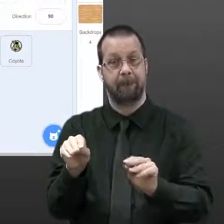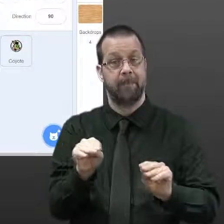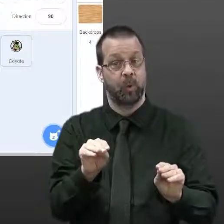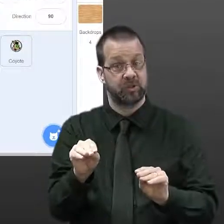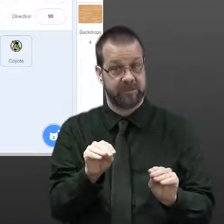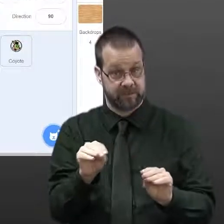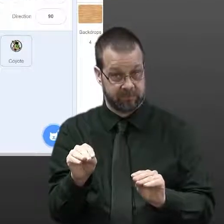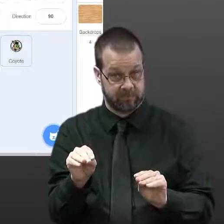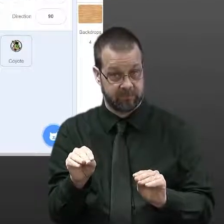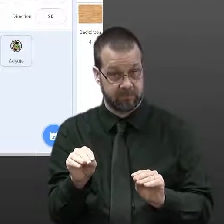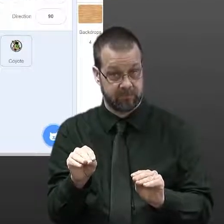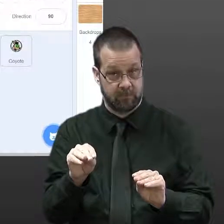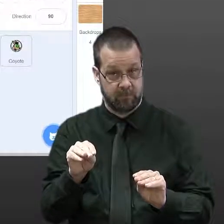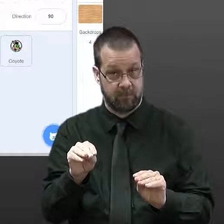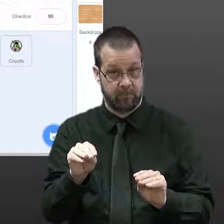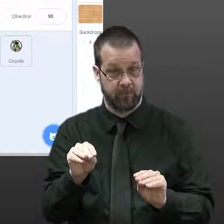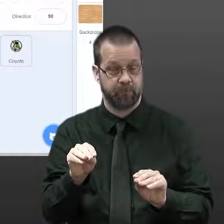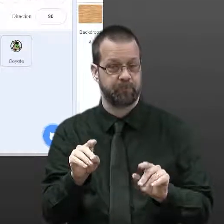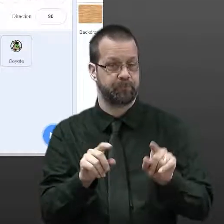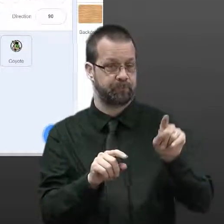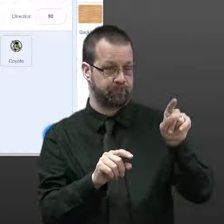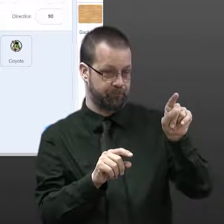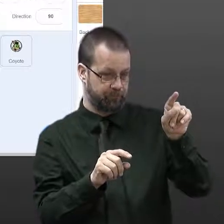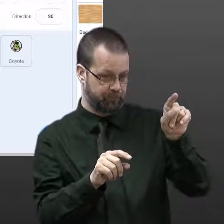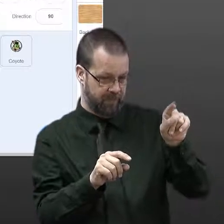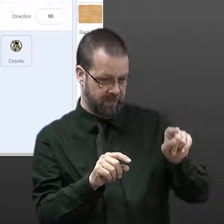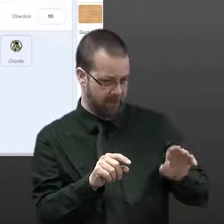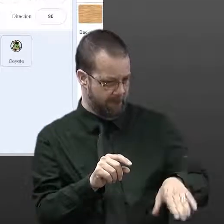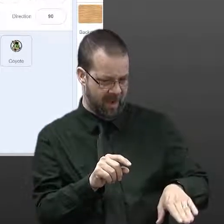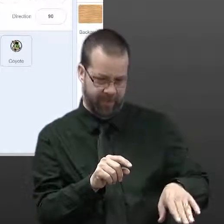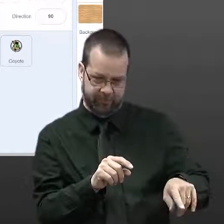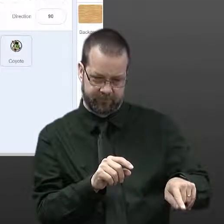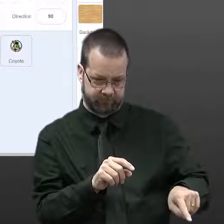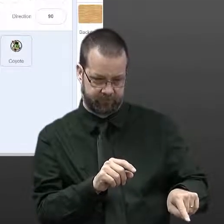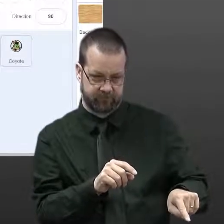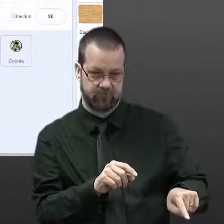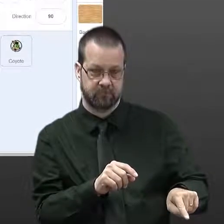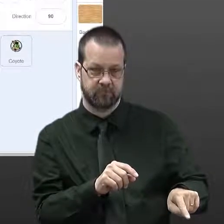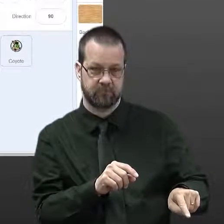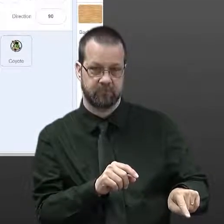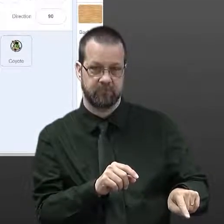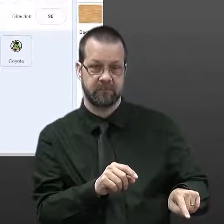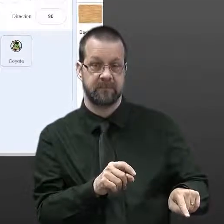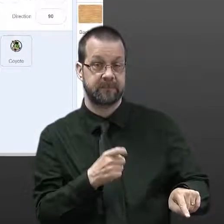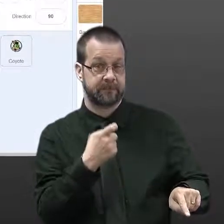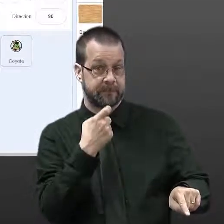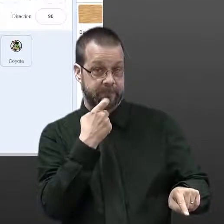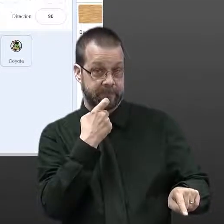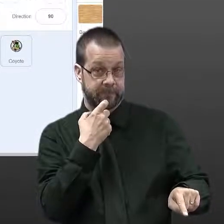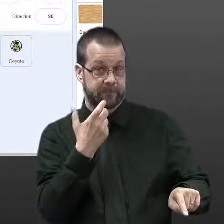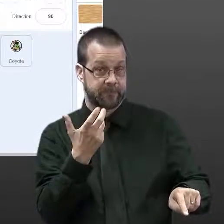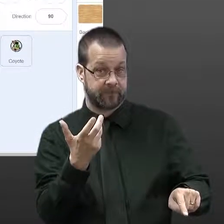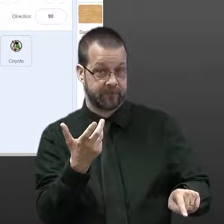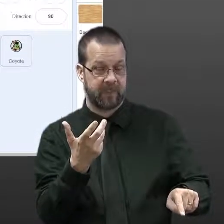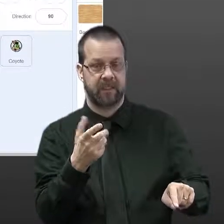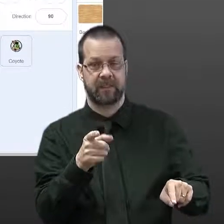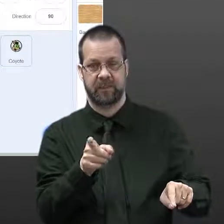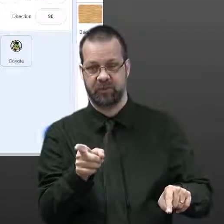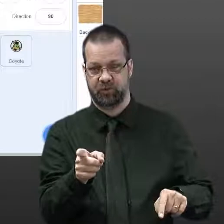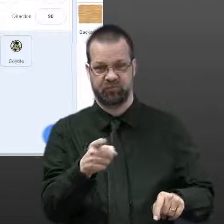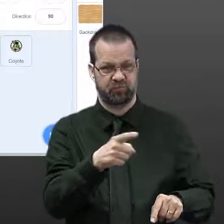motion, and we're going to get a block that's all the way at the bottom. It's an oval block, and it